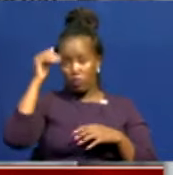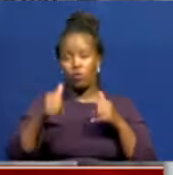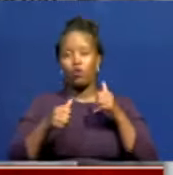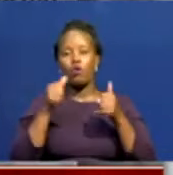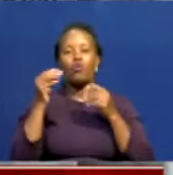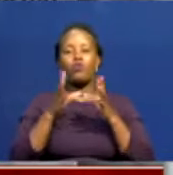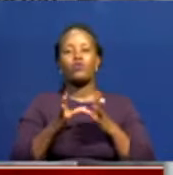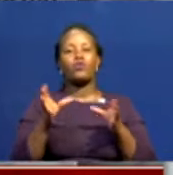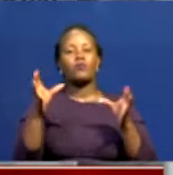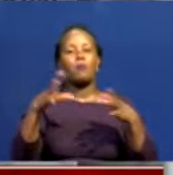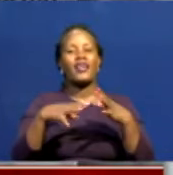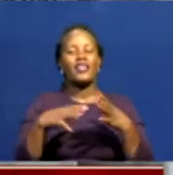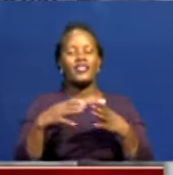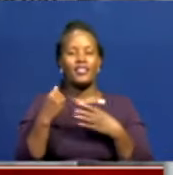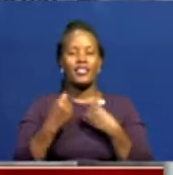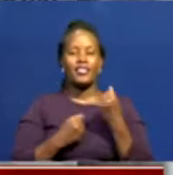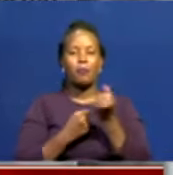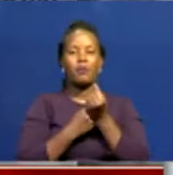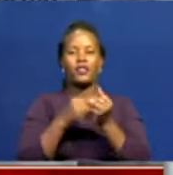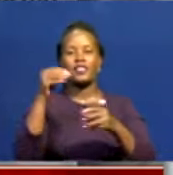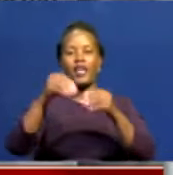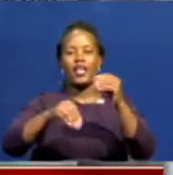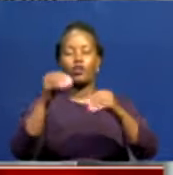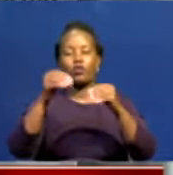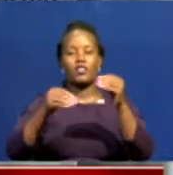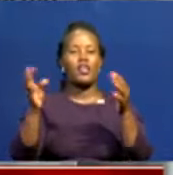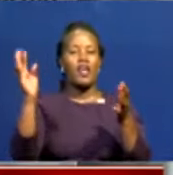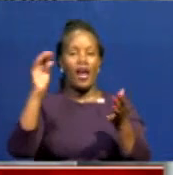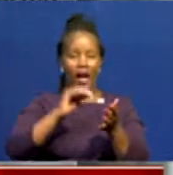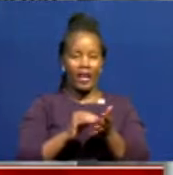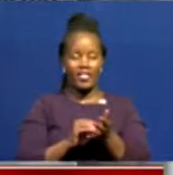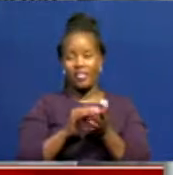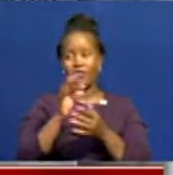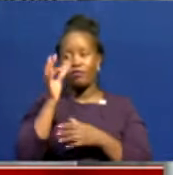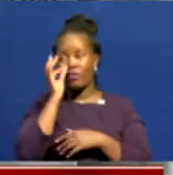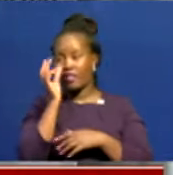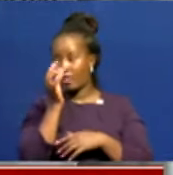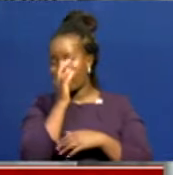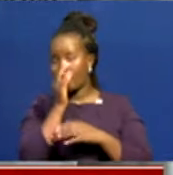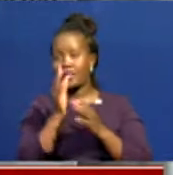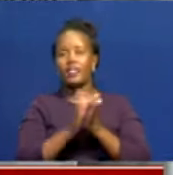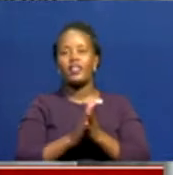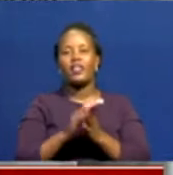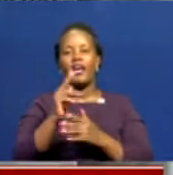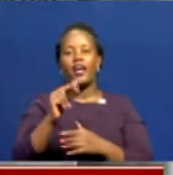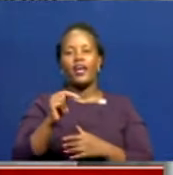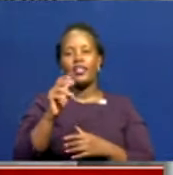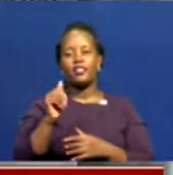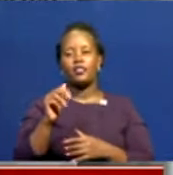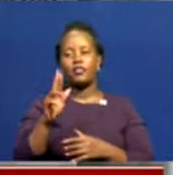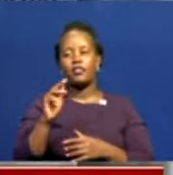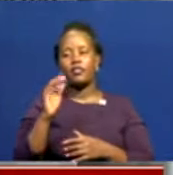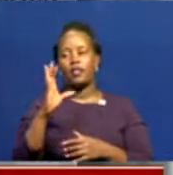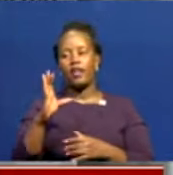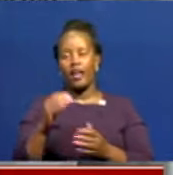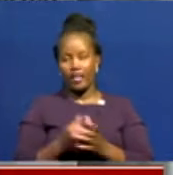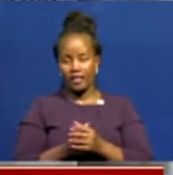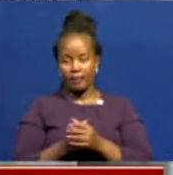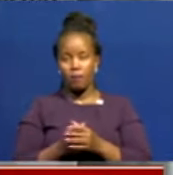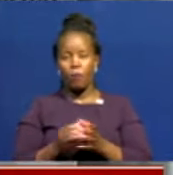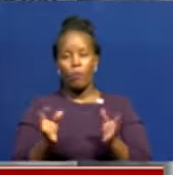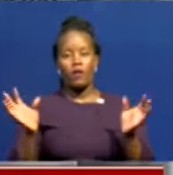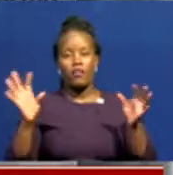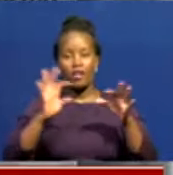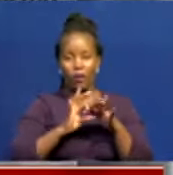supporting President Kibaki's re-election bid on a party of national unity ticket. In the coalition government that